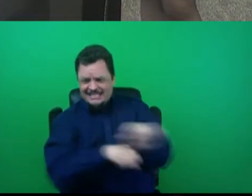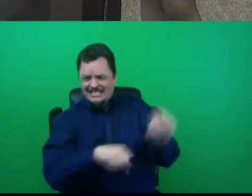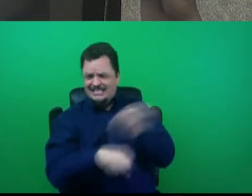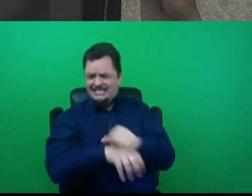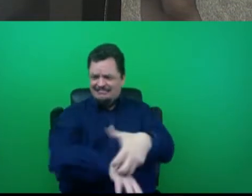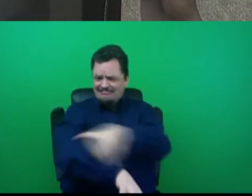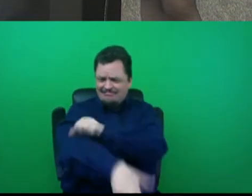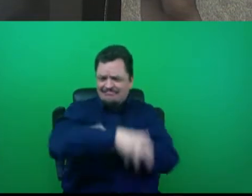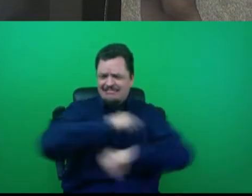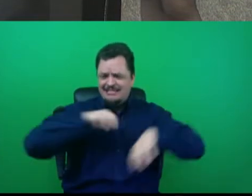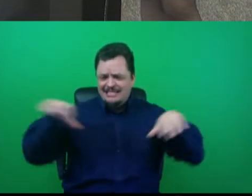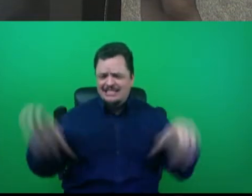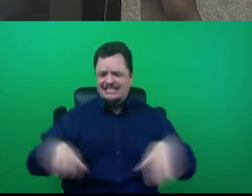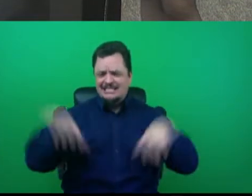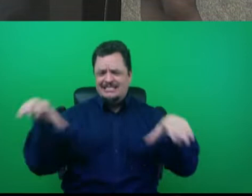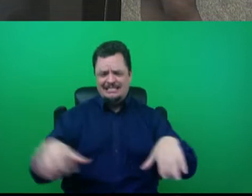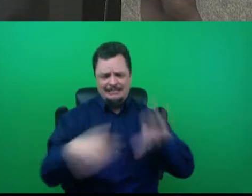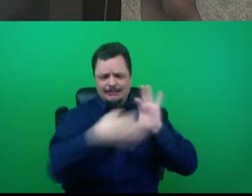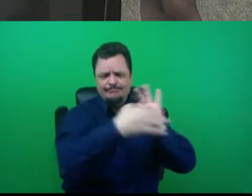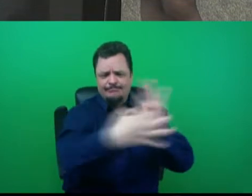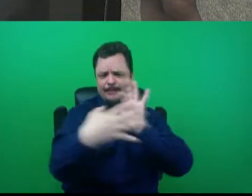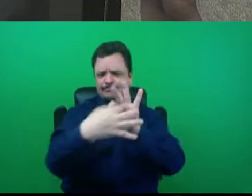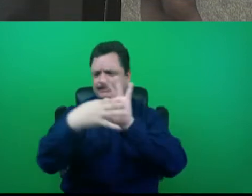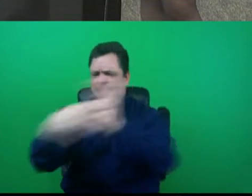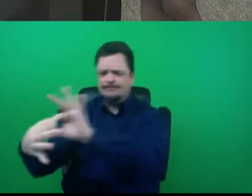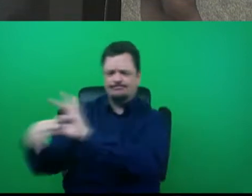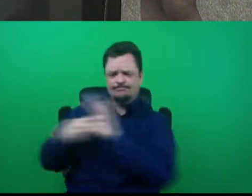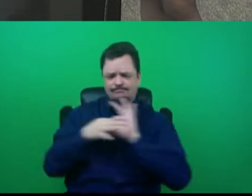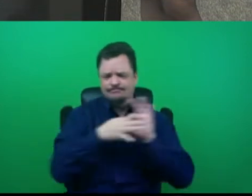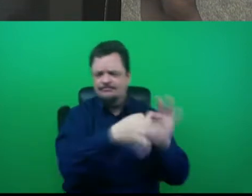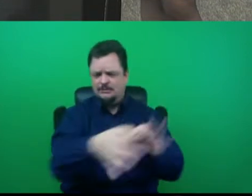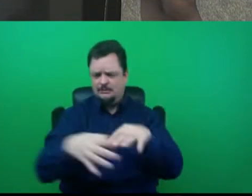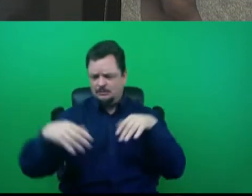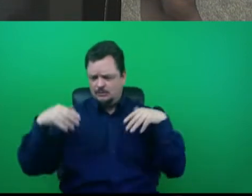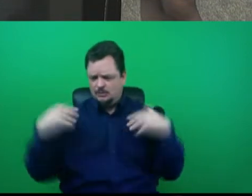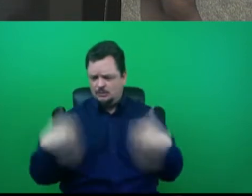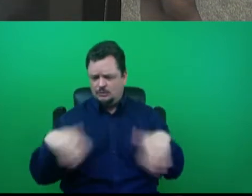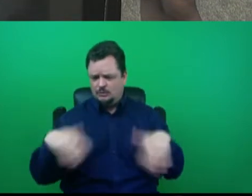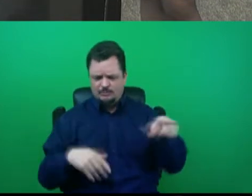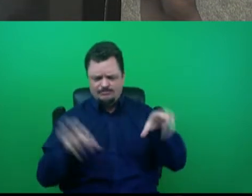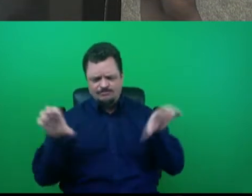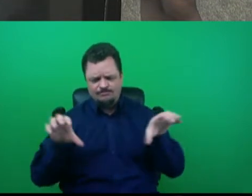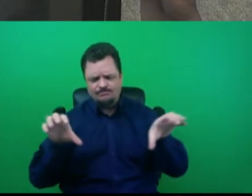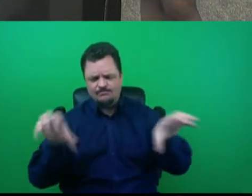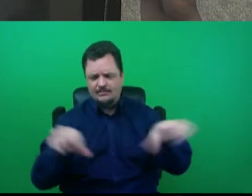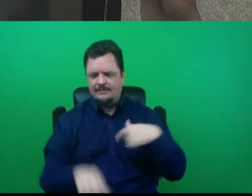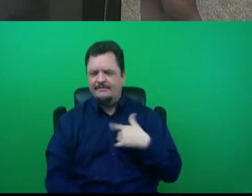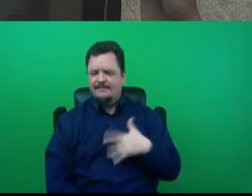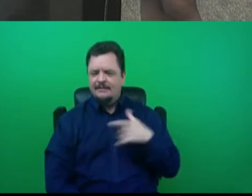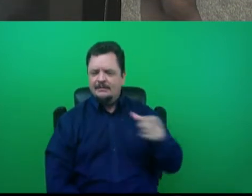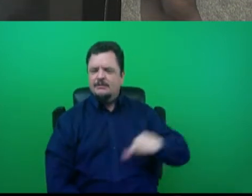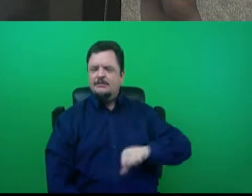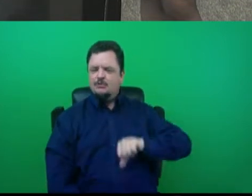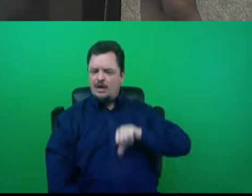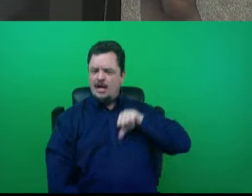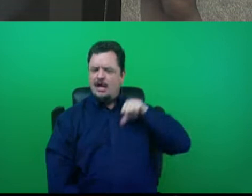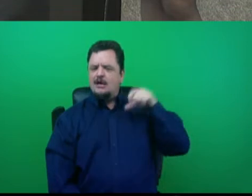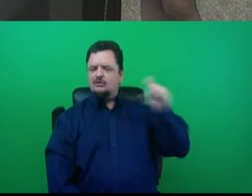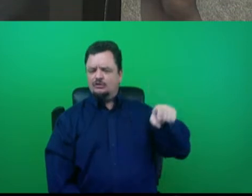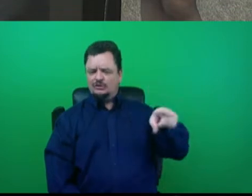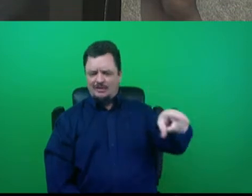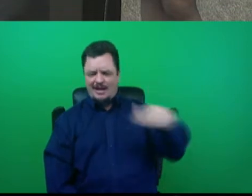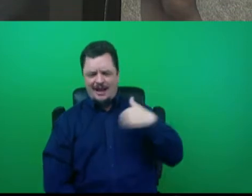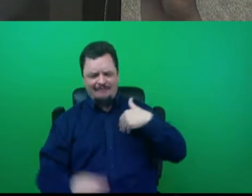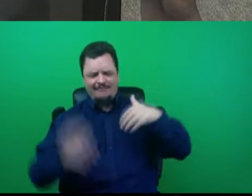is truly something that you can feel really proud about, because you have had a great impact that